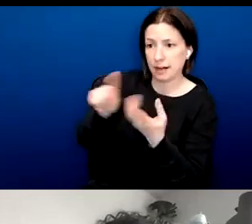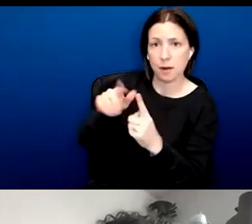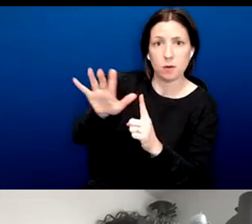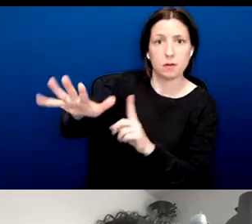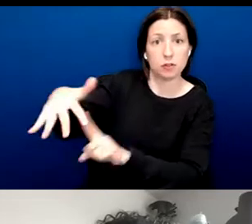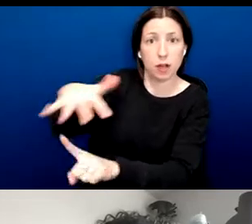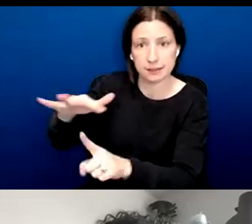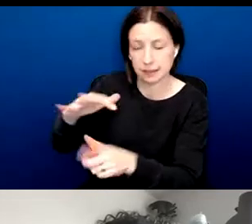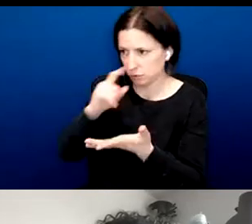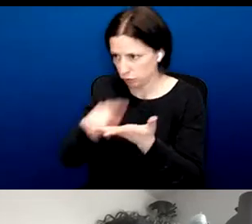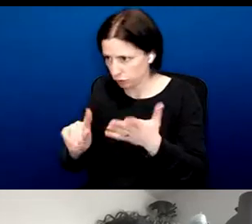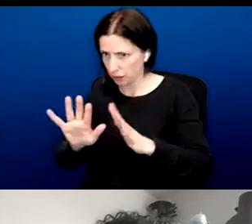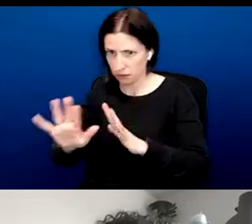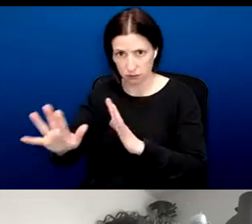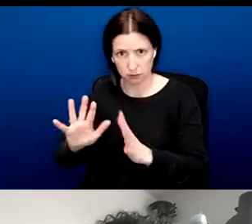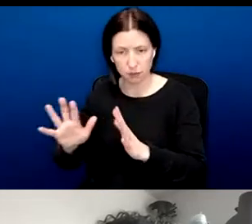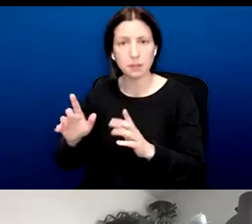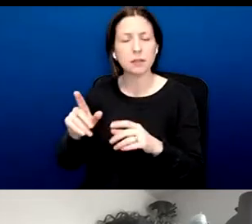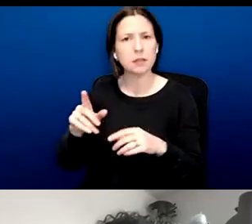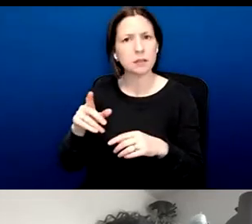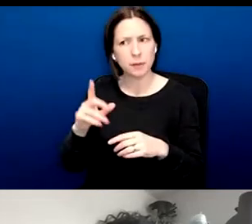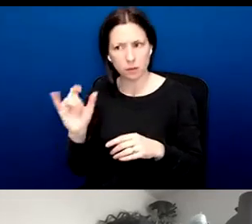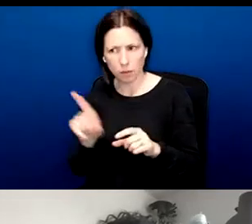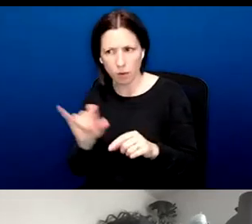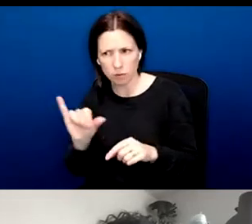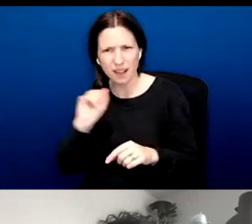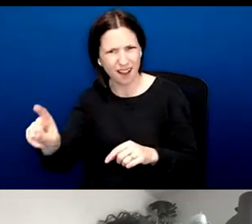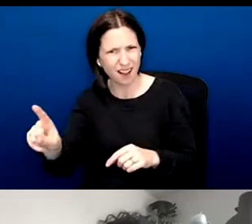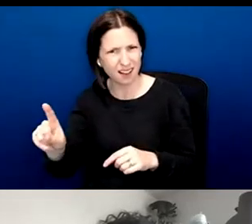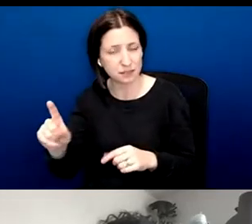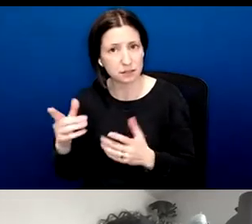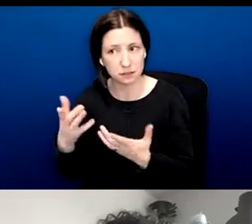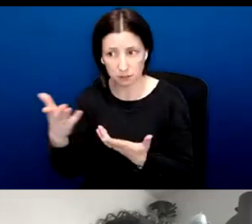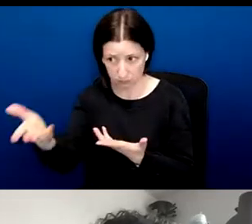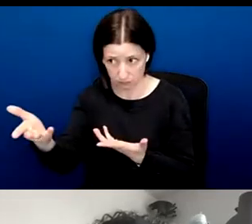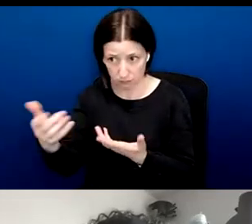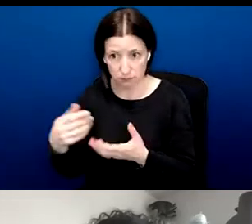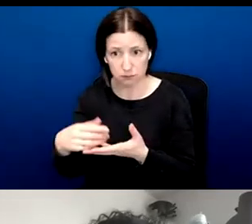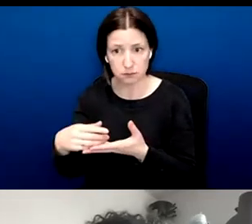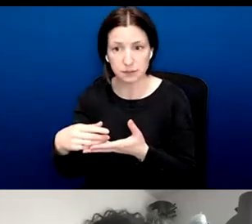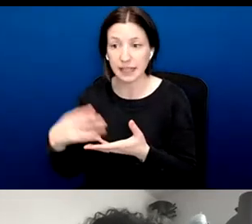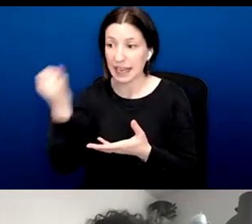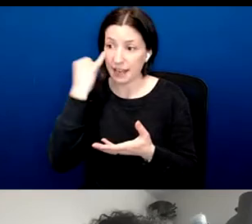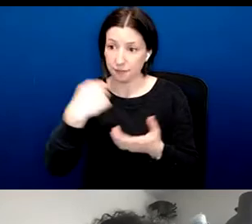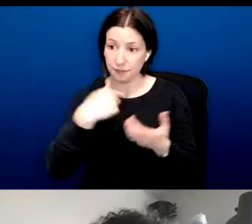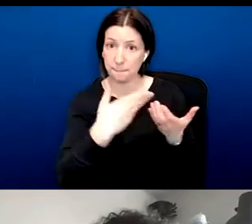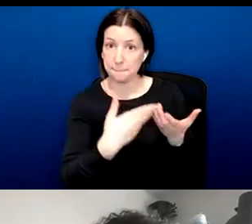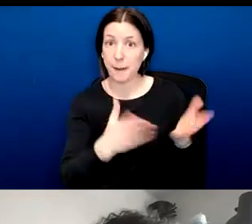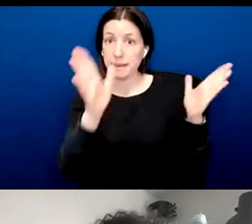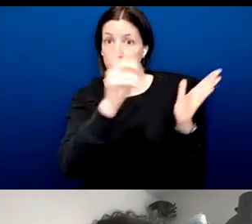also asking them if they're comfortable being part of this public writing. If they're not